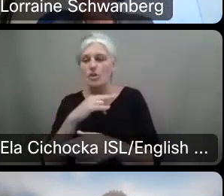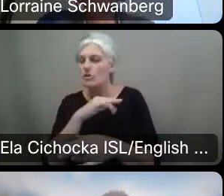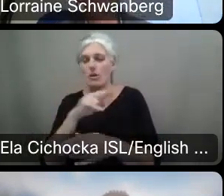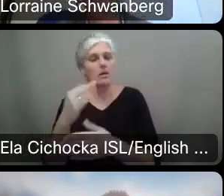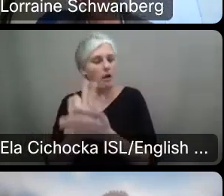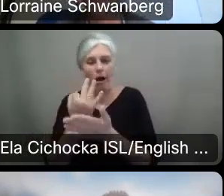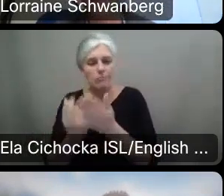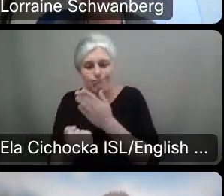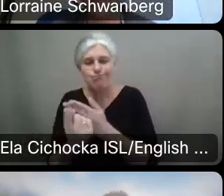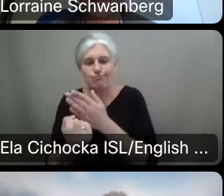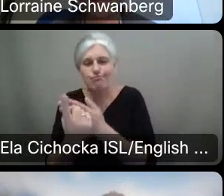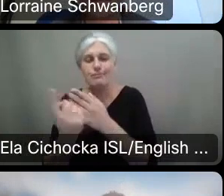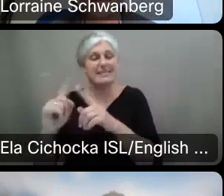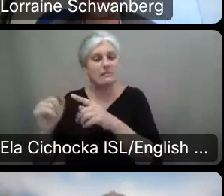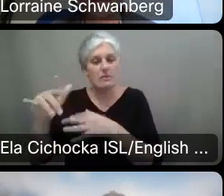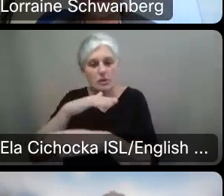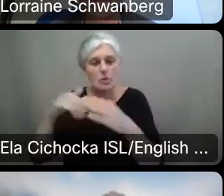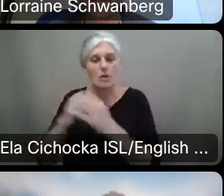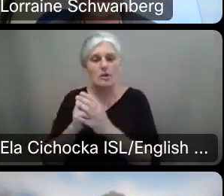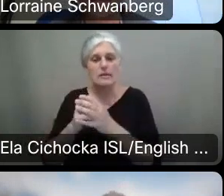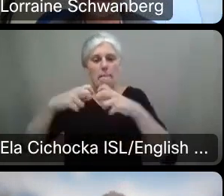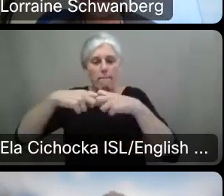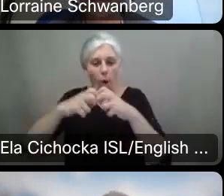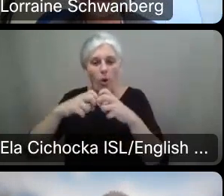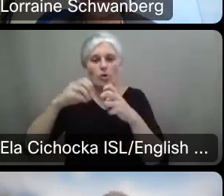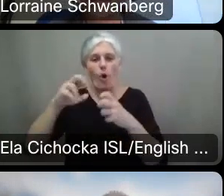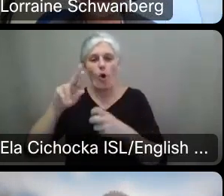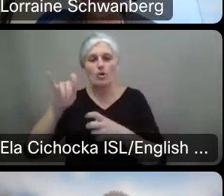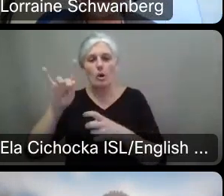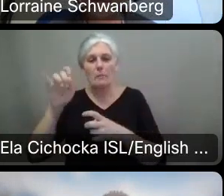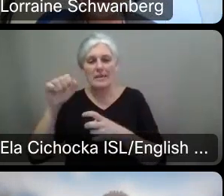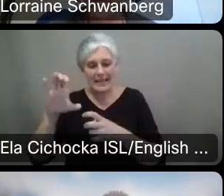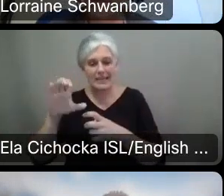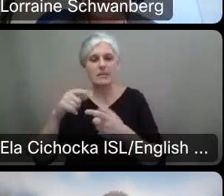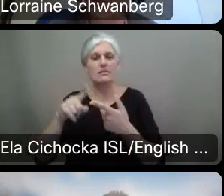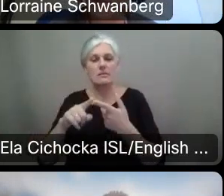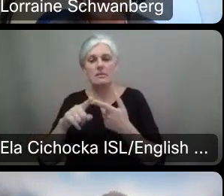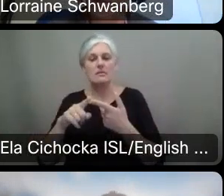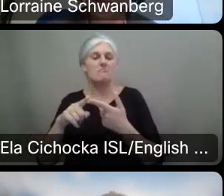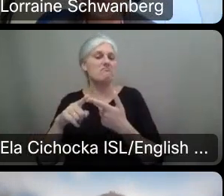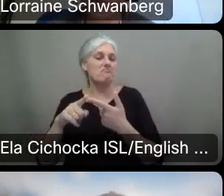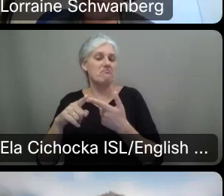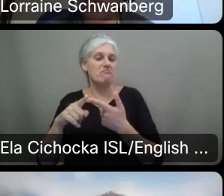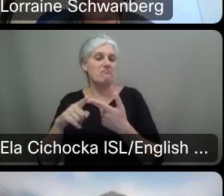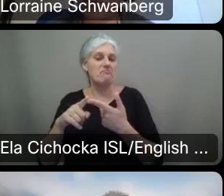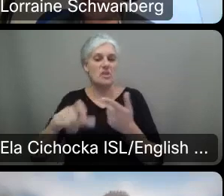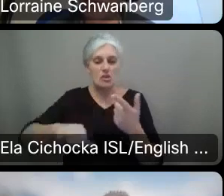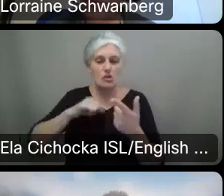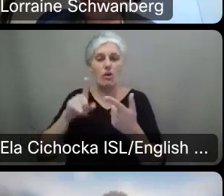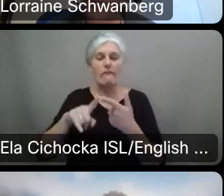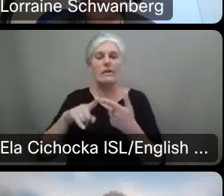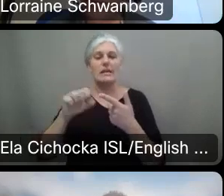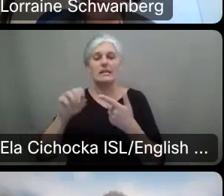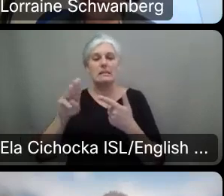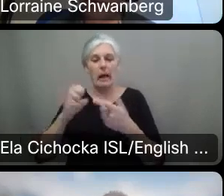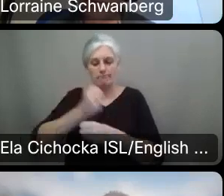various situations. Orthopedic procedures in particular lend themselves to it. So surgery of the spine, if